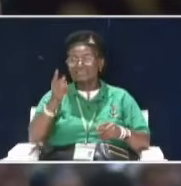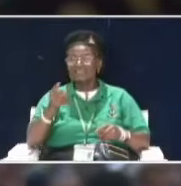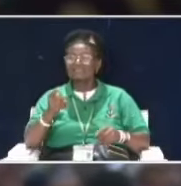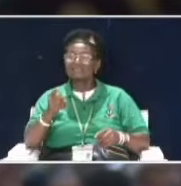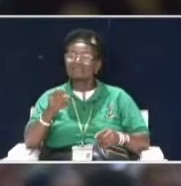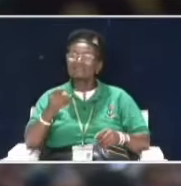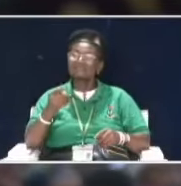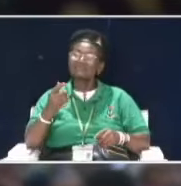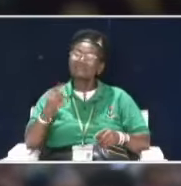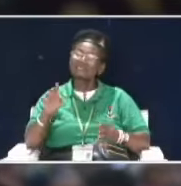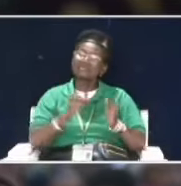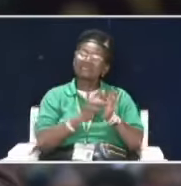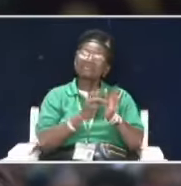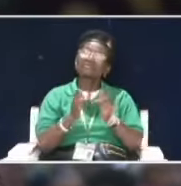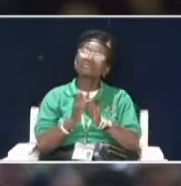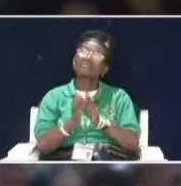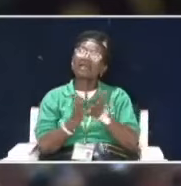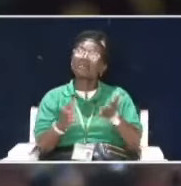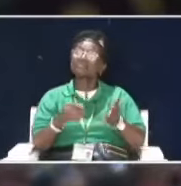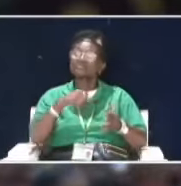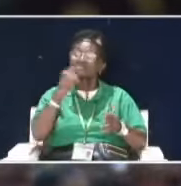the Bible says clearly